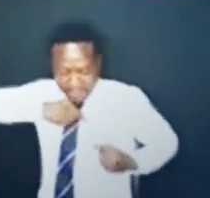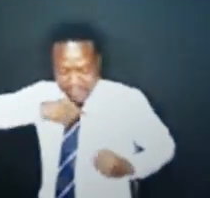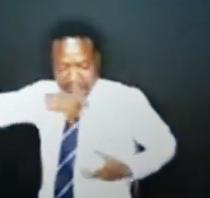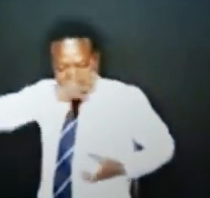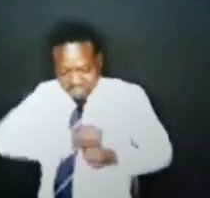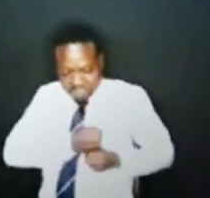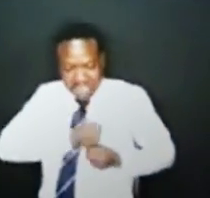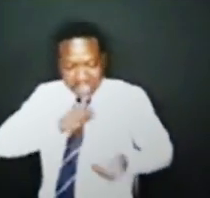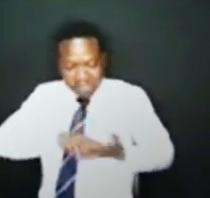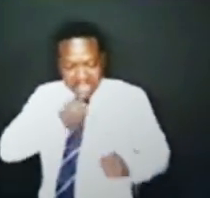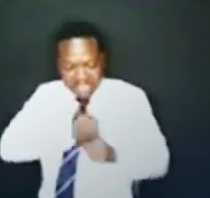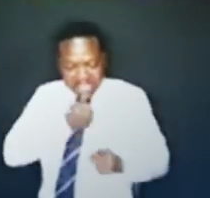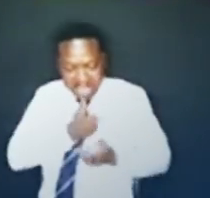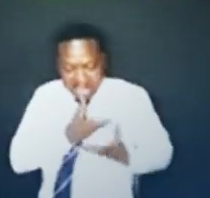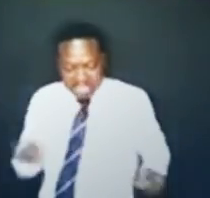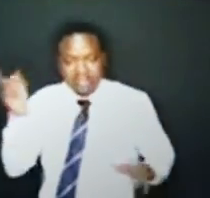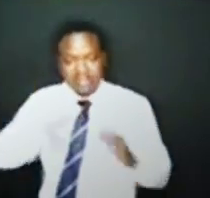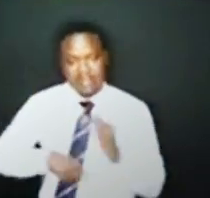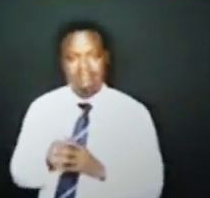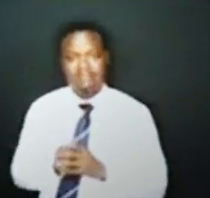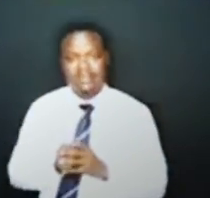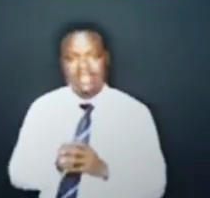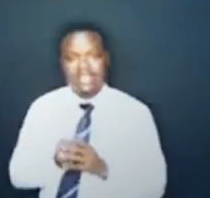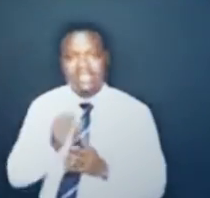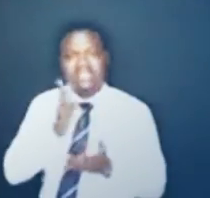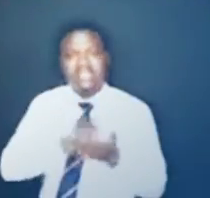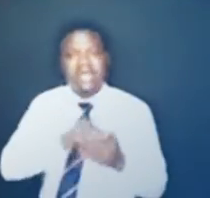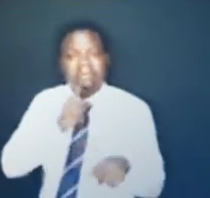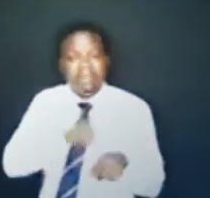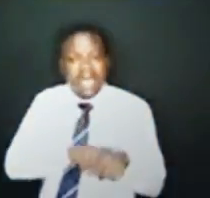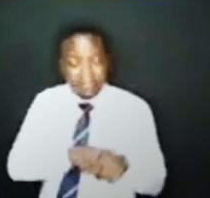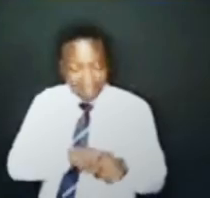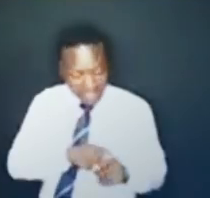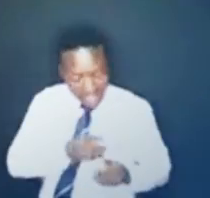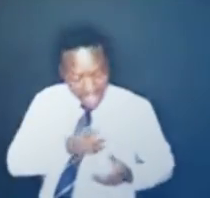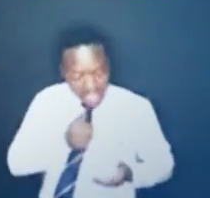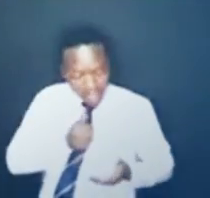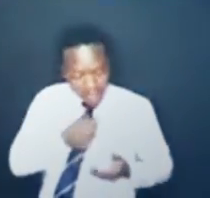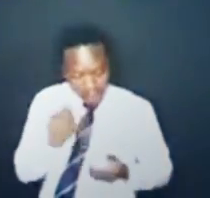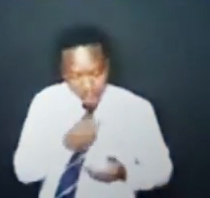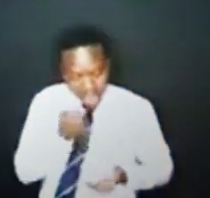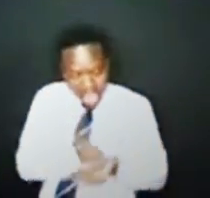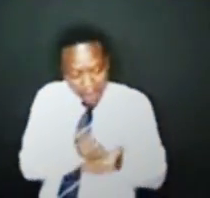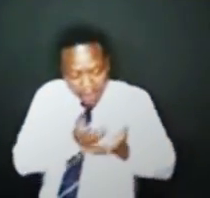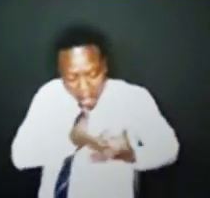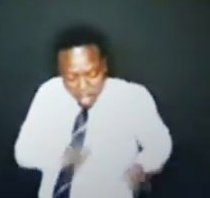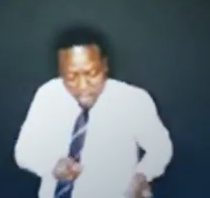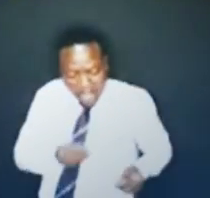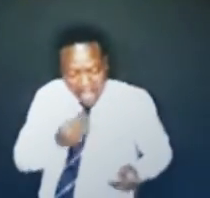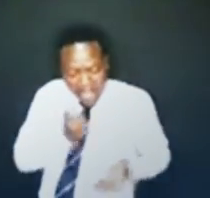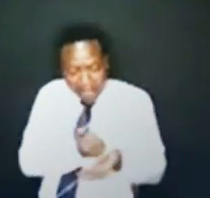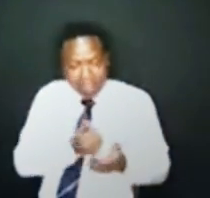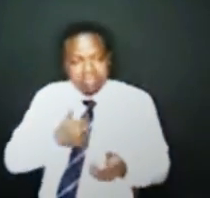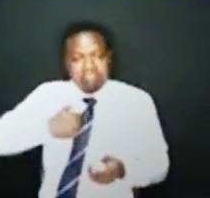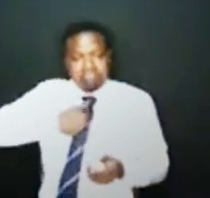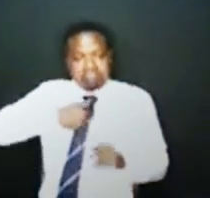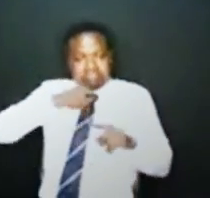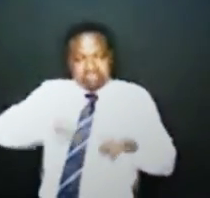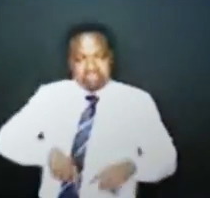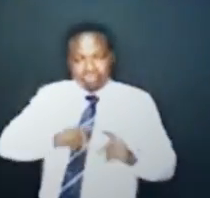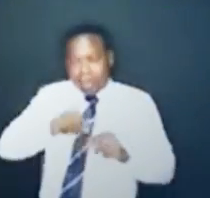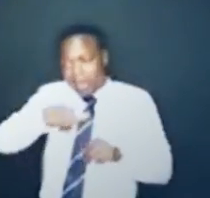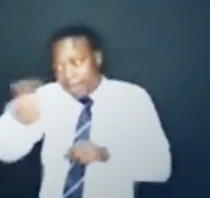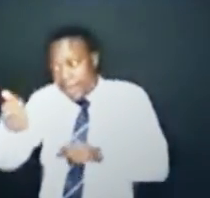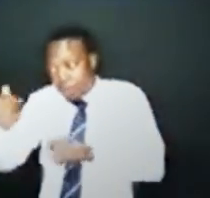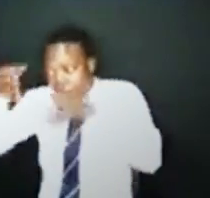Because sometimes the cure does not even depend on you, it depends on the other